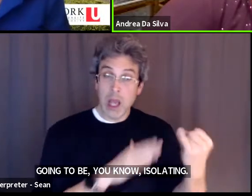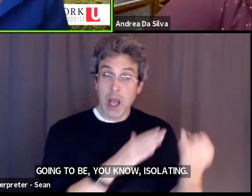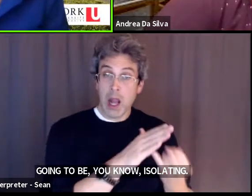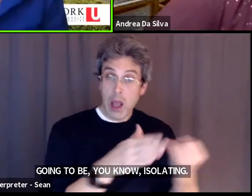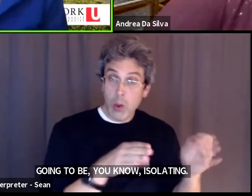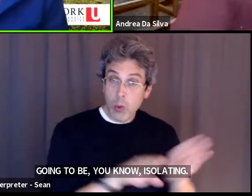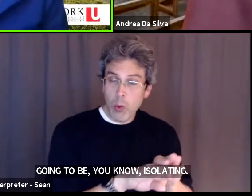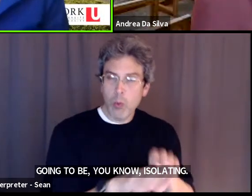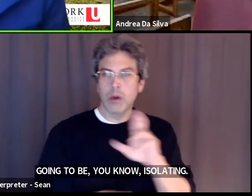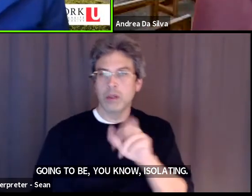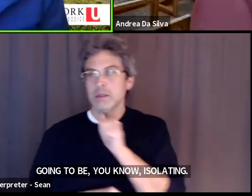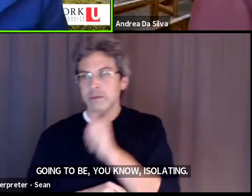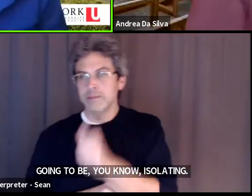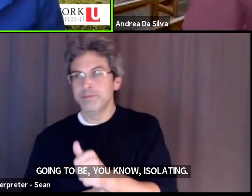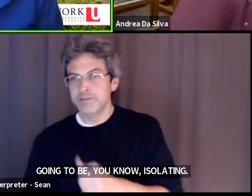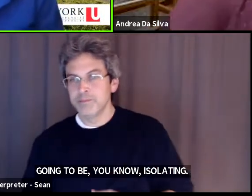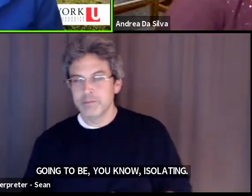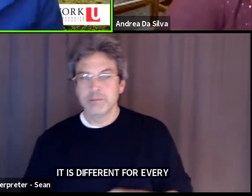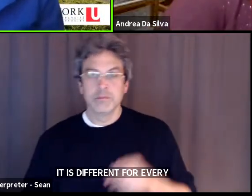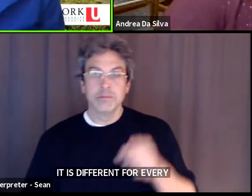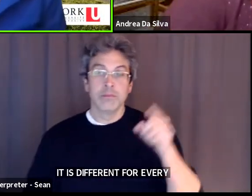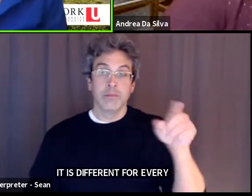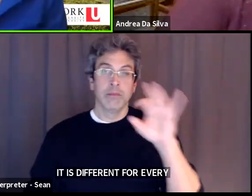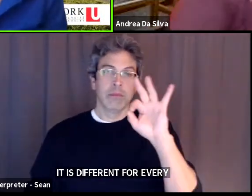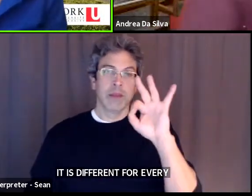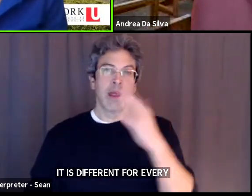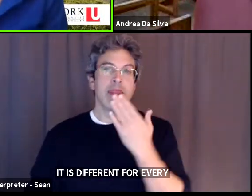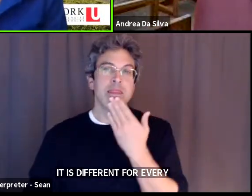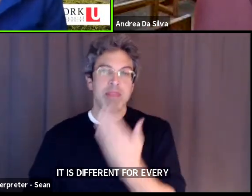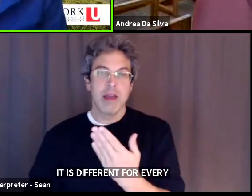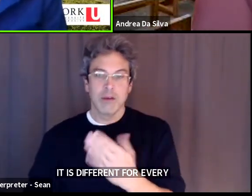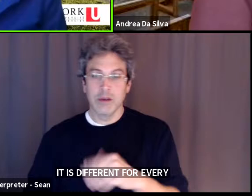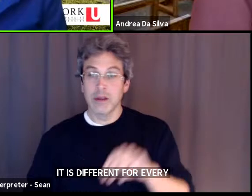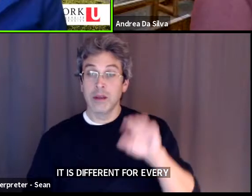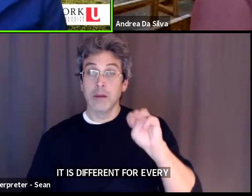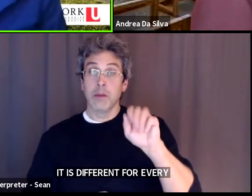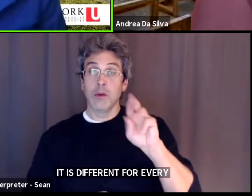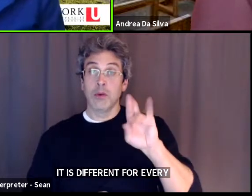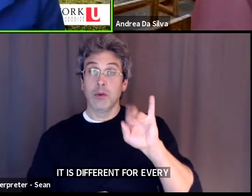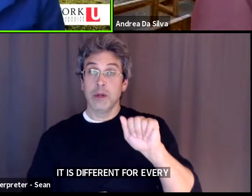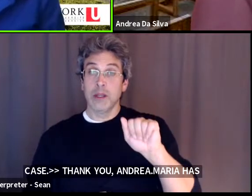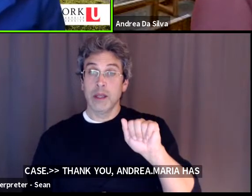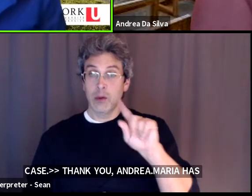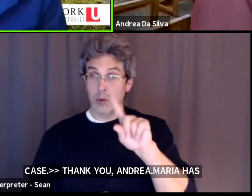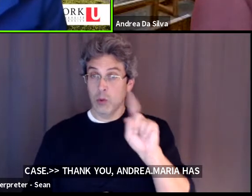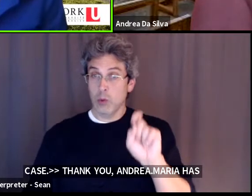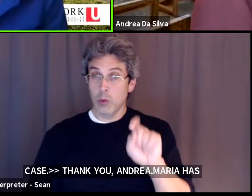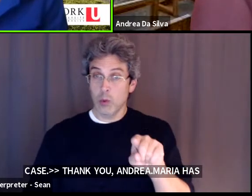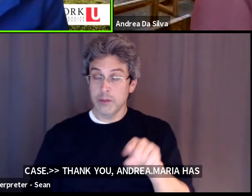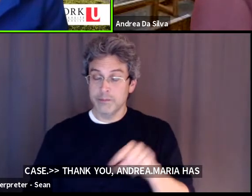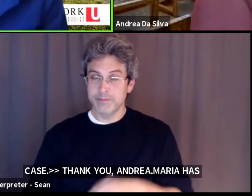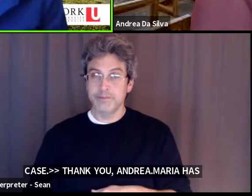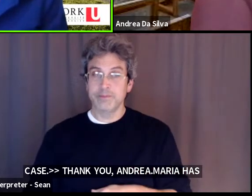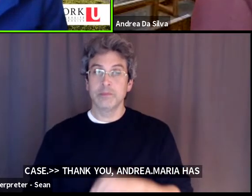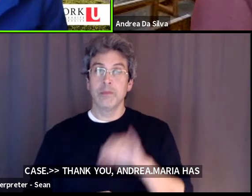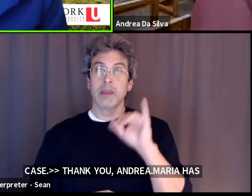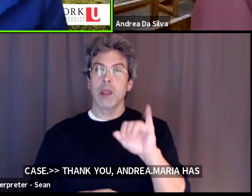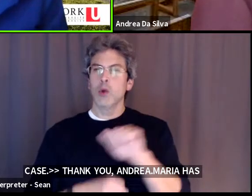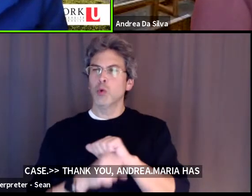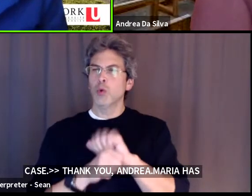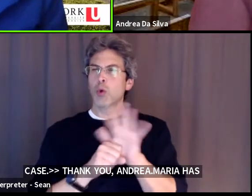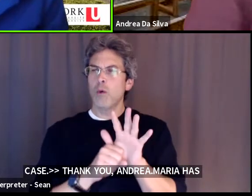Thank you, Andrea. Maria has submitted a question, and she asks, how does the COVID-19 app